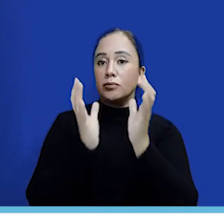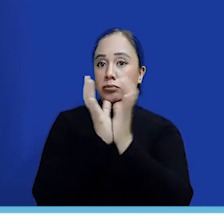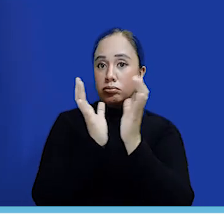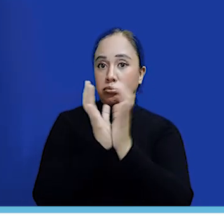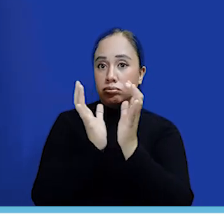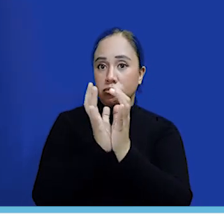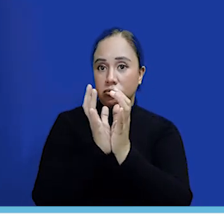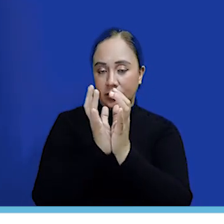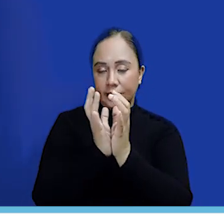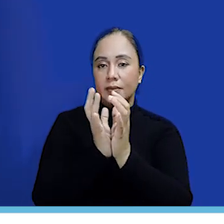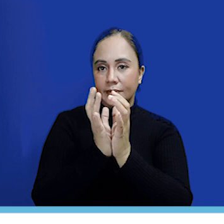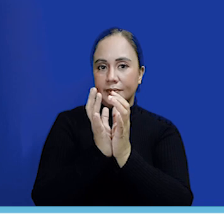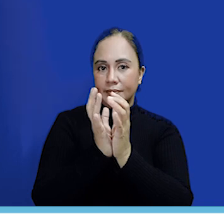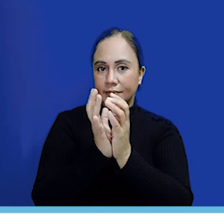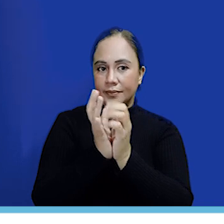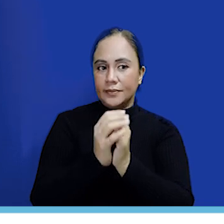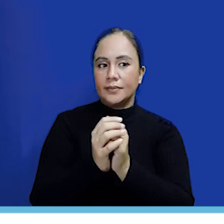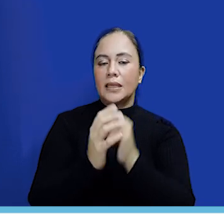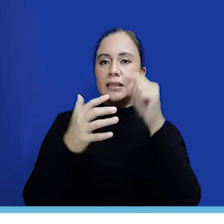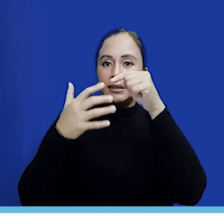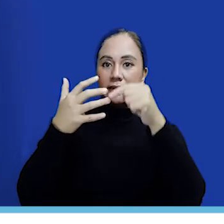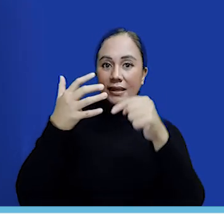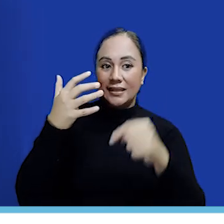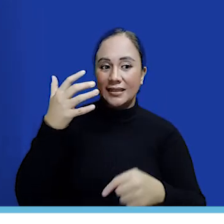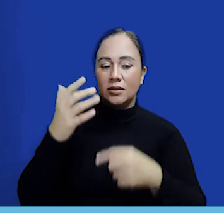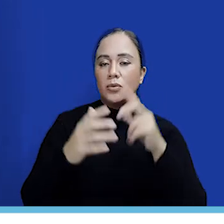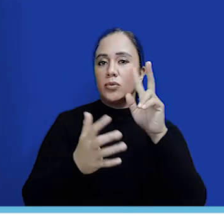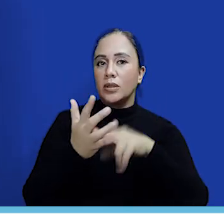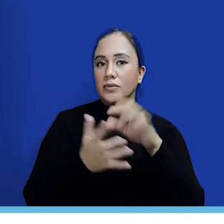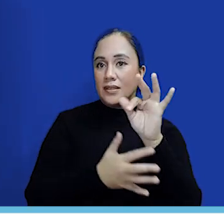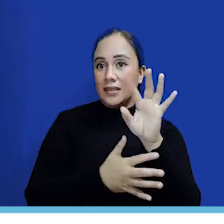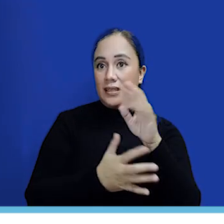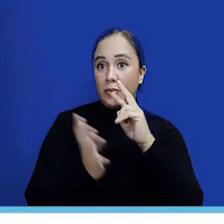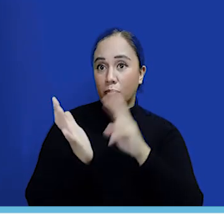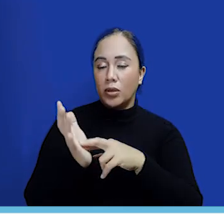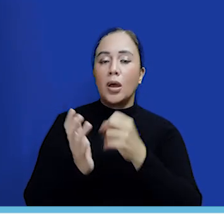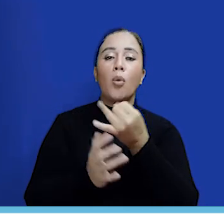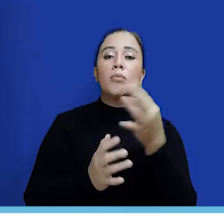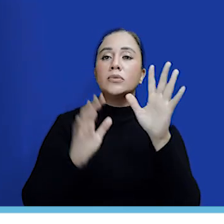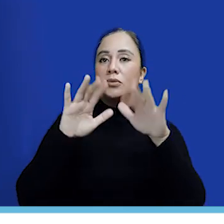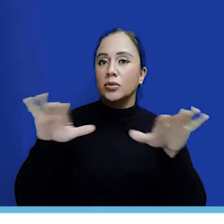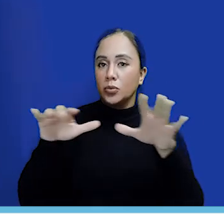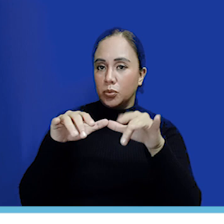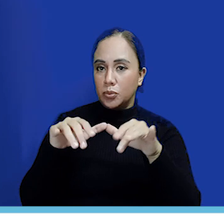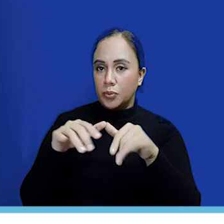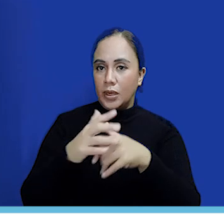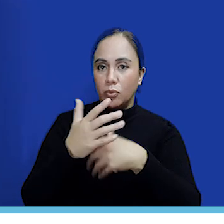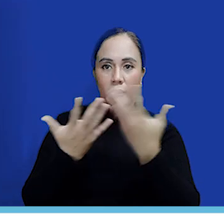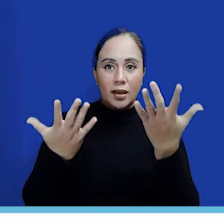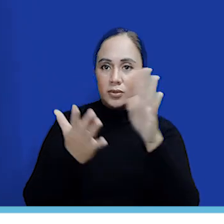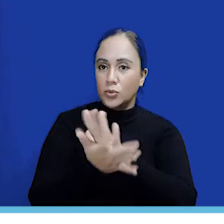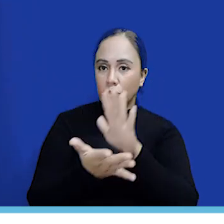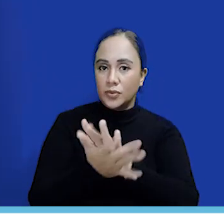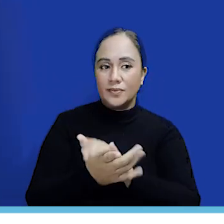According to the Department of Social Welfare and Development Listahan Report in 2019, how many children with disabilities are